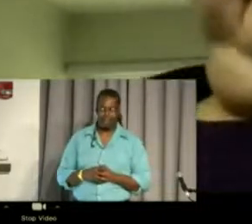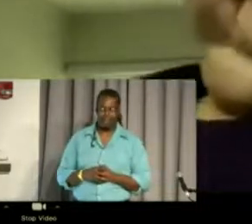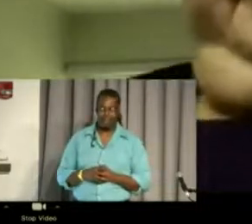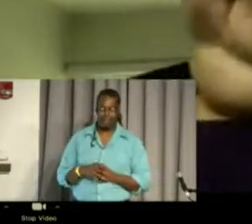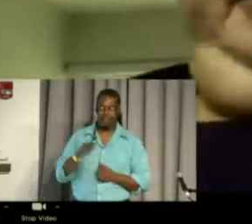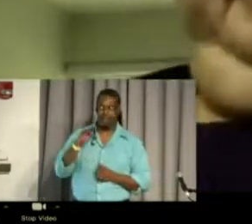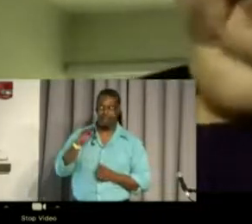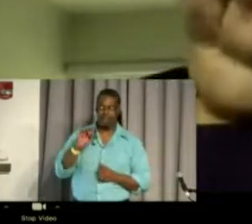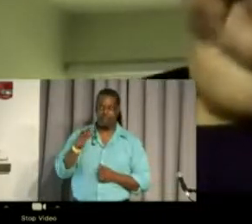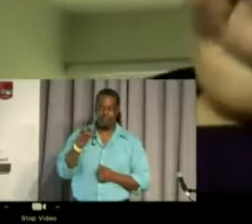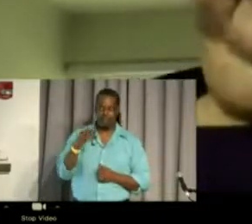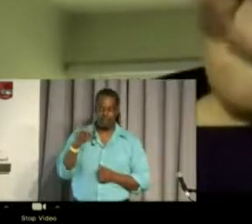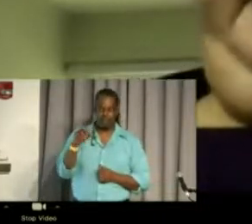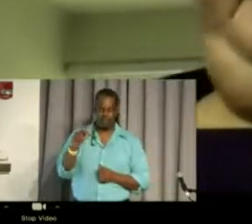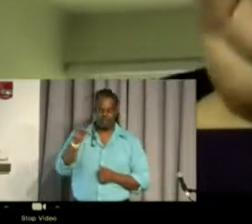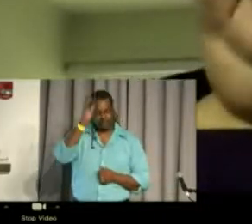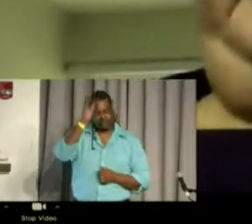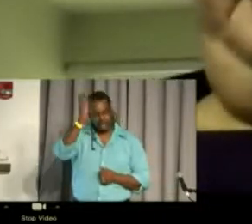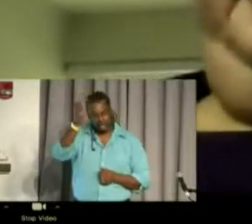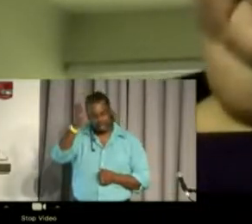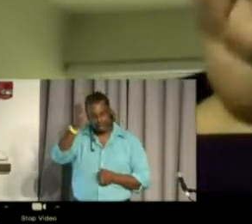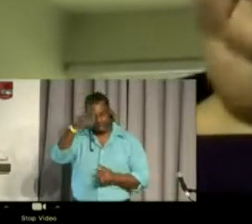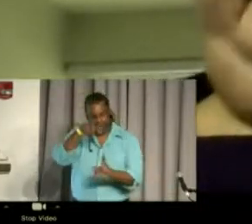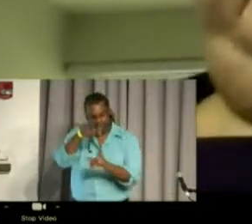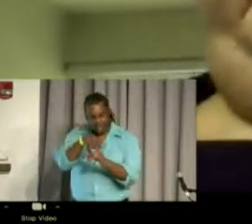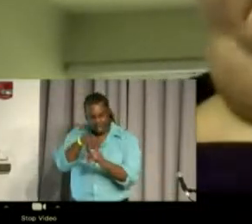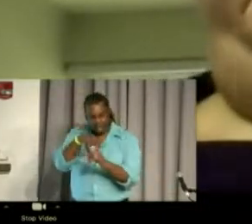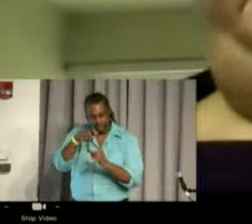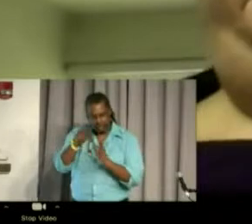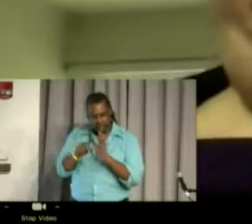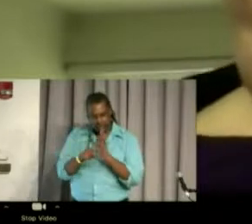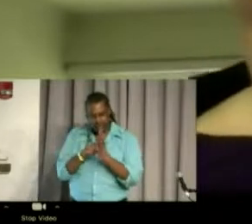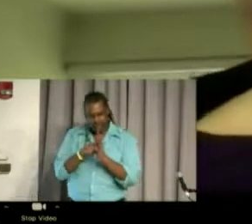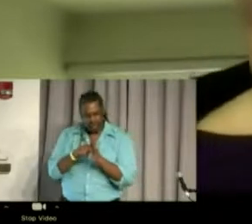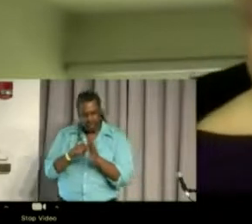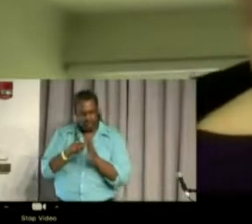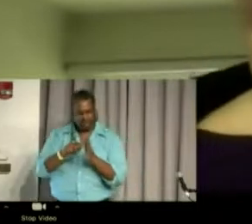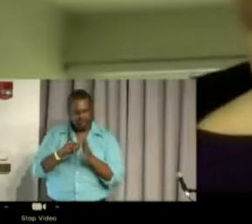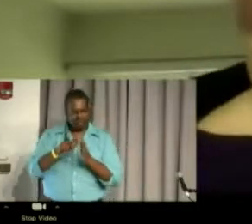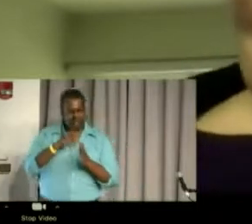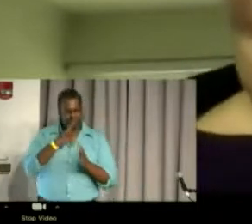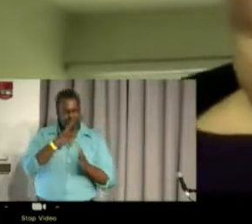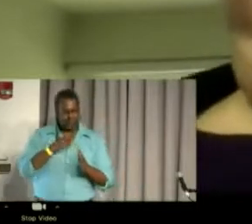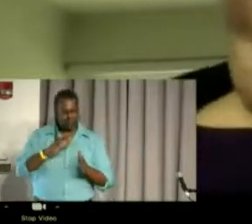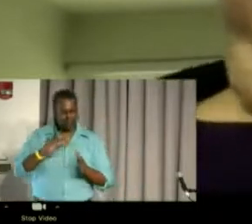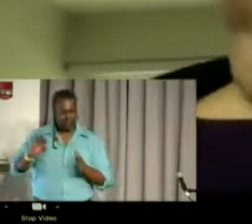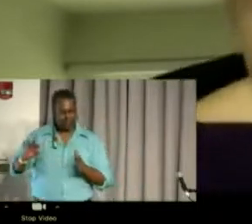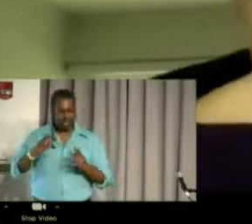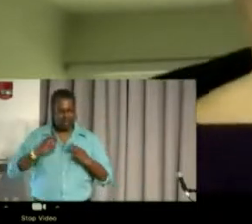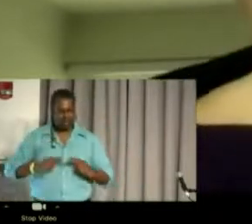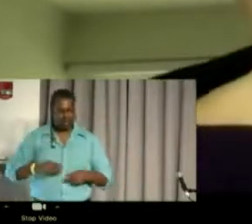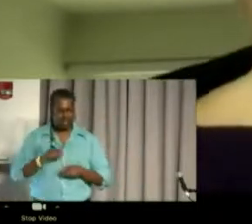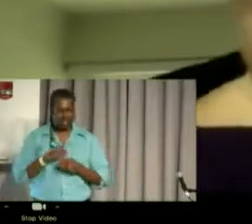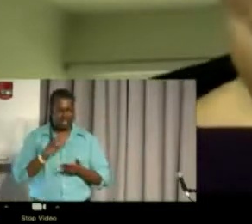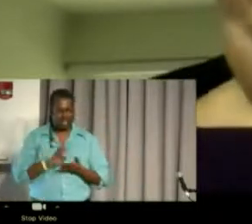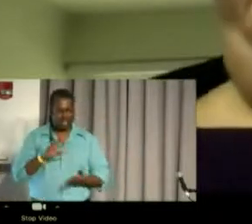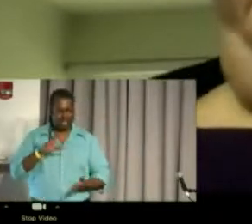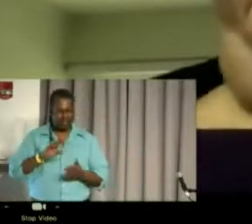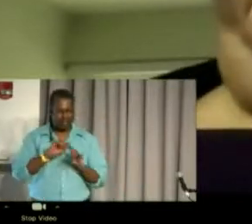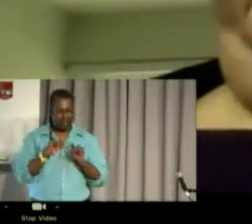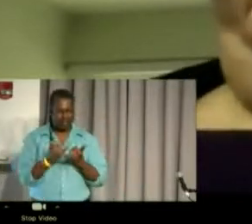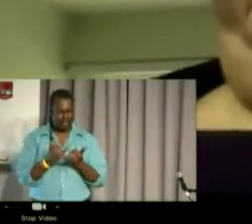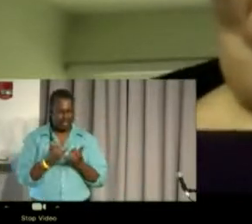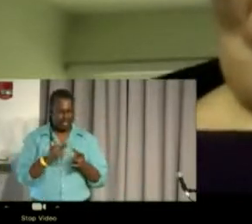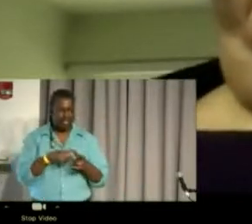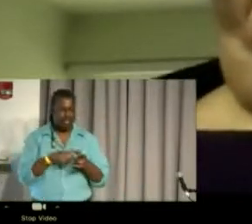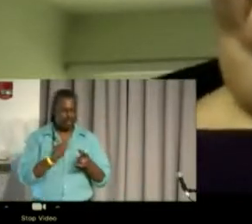Marx's concept of the metabolic rift captured the material estrangement of human beings in capitalist society from the natural conditions